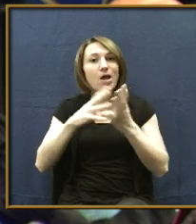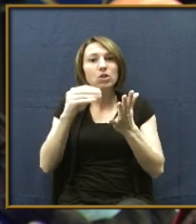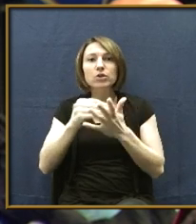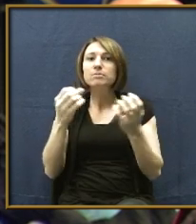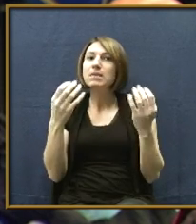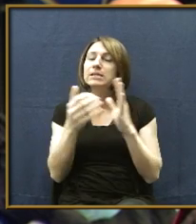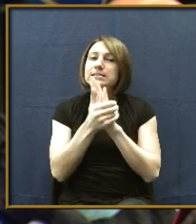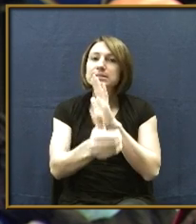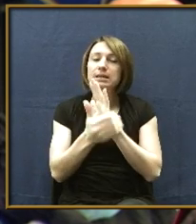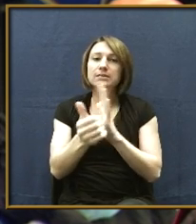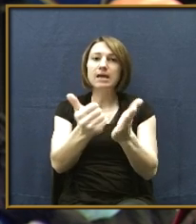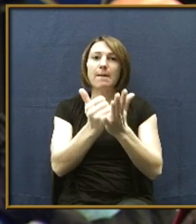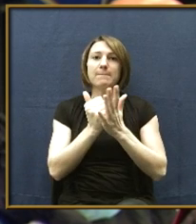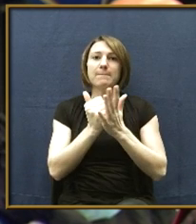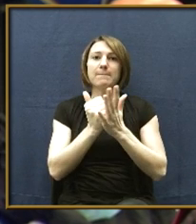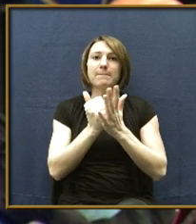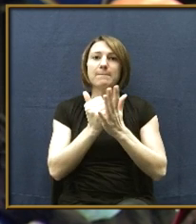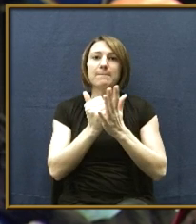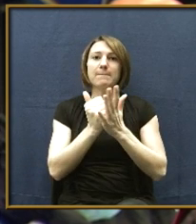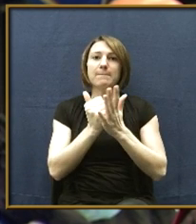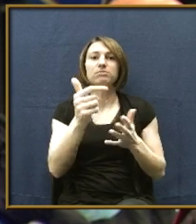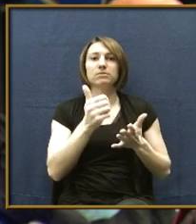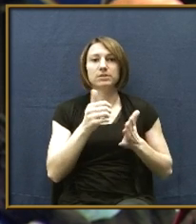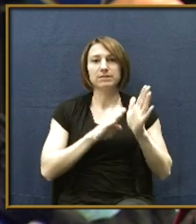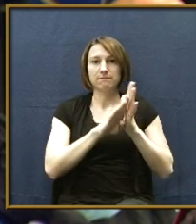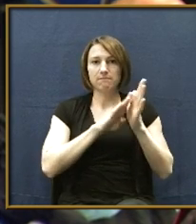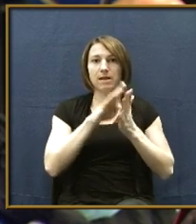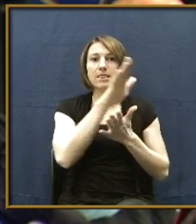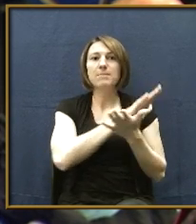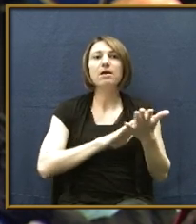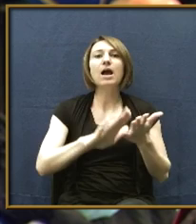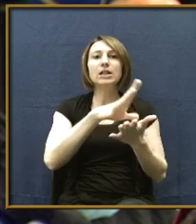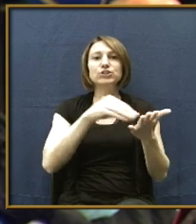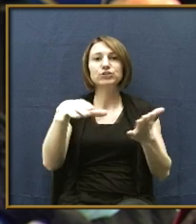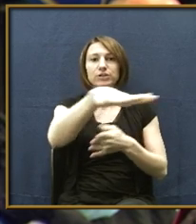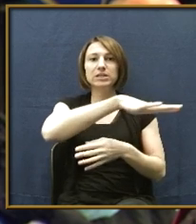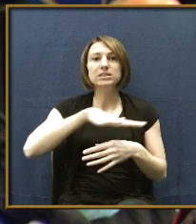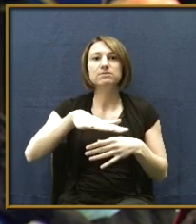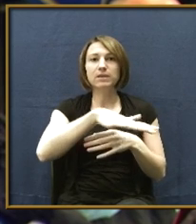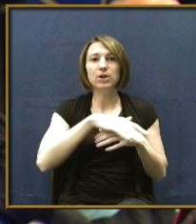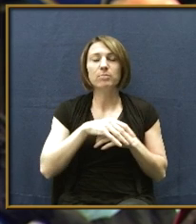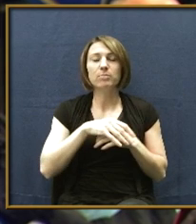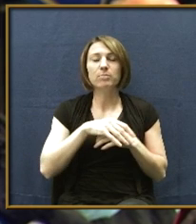in facilitating the college learning experience. I learned how to engage my students,